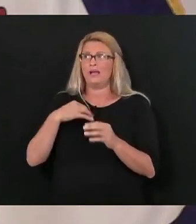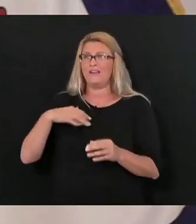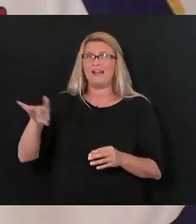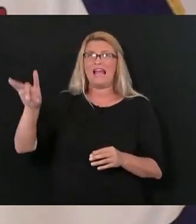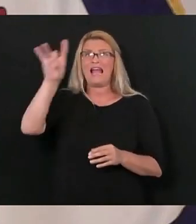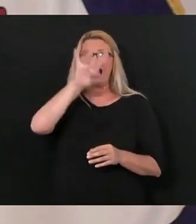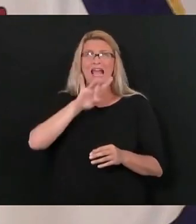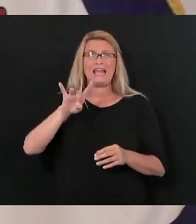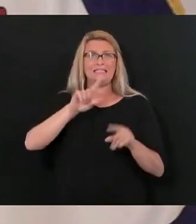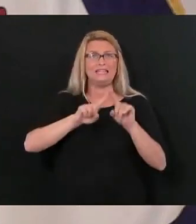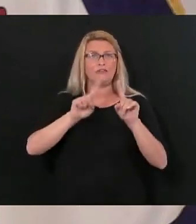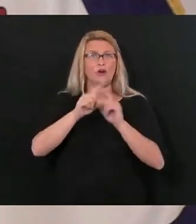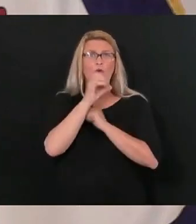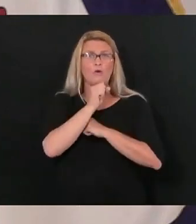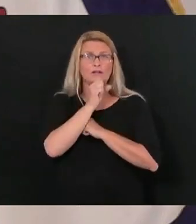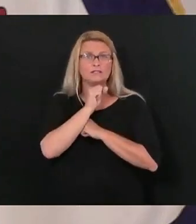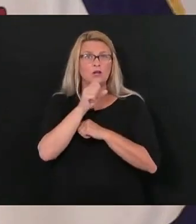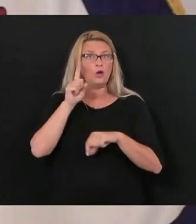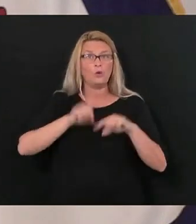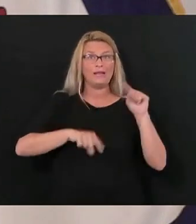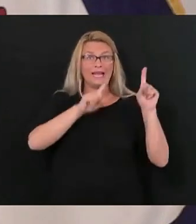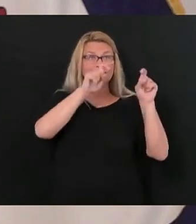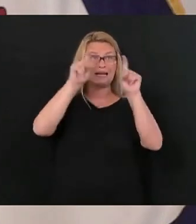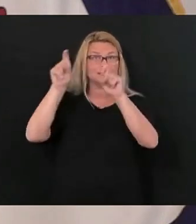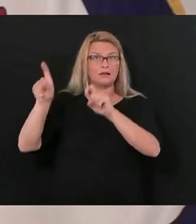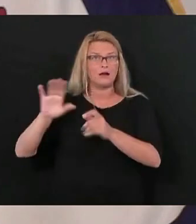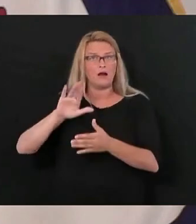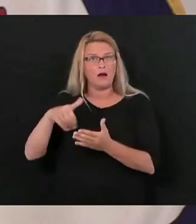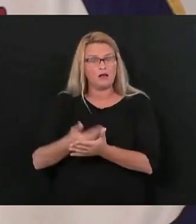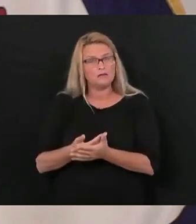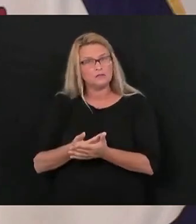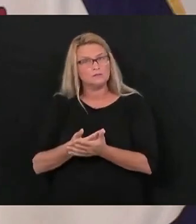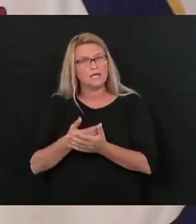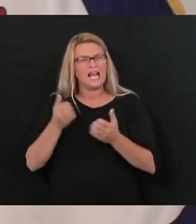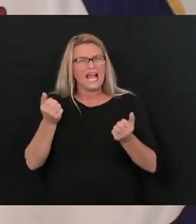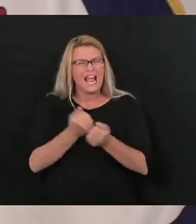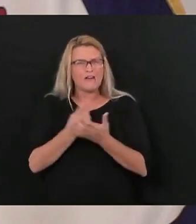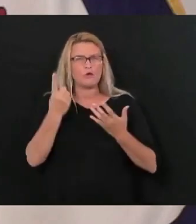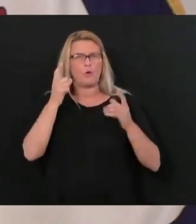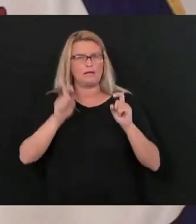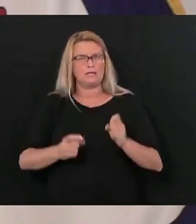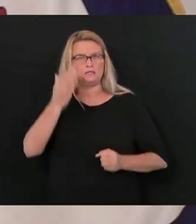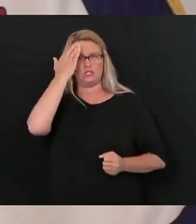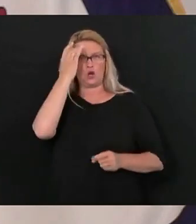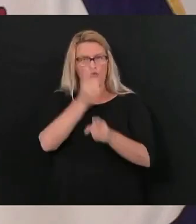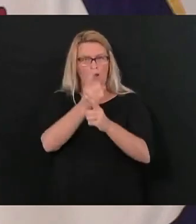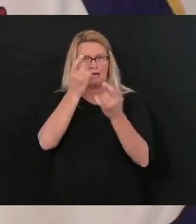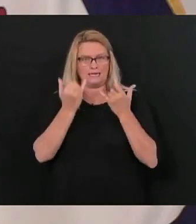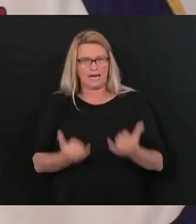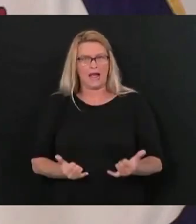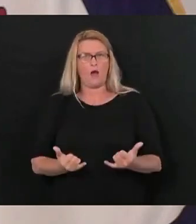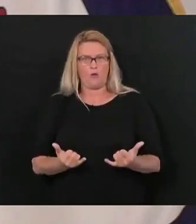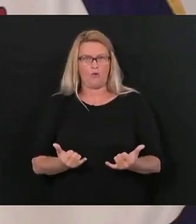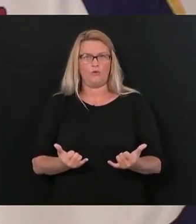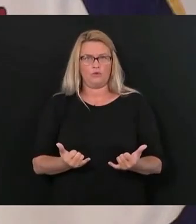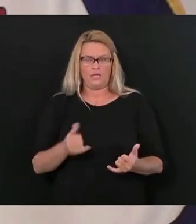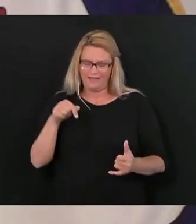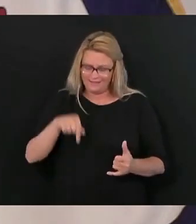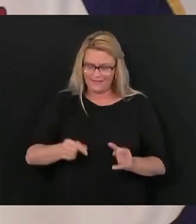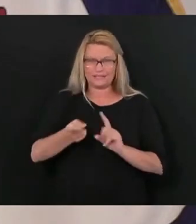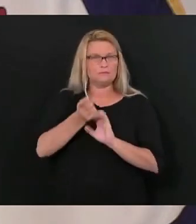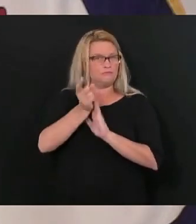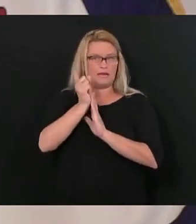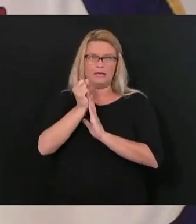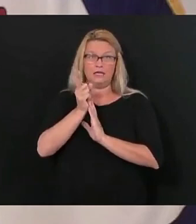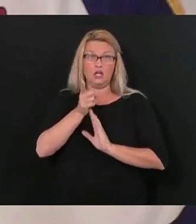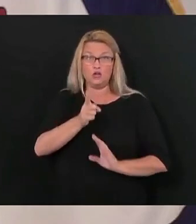them all. We can't do that. So everyone needs to know, and everyone needs to know right now, right this minute, if you were in the yellow by